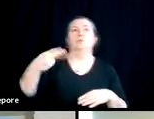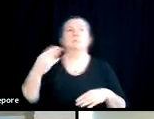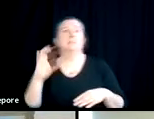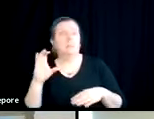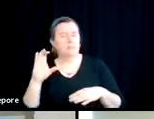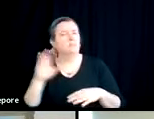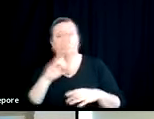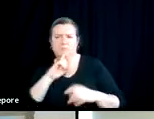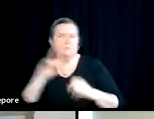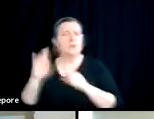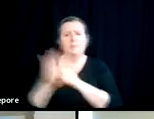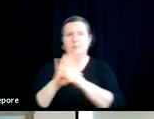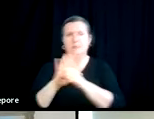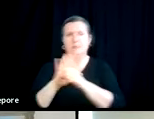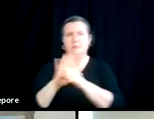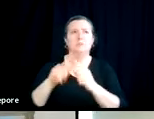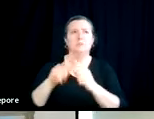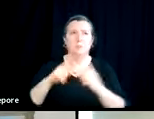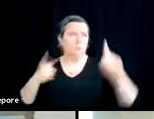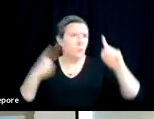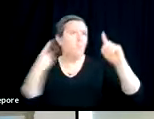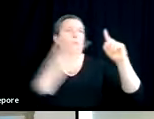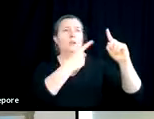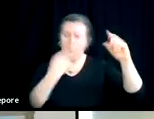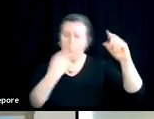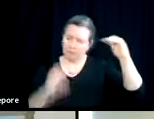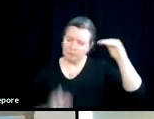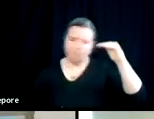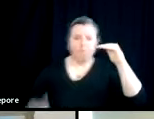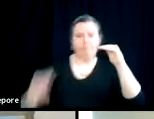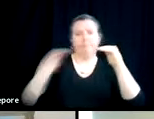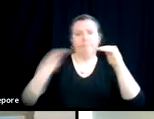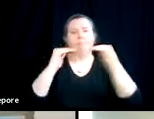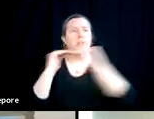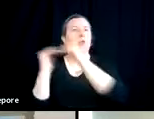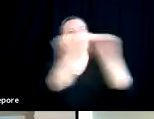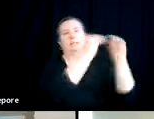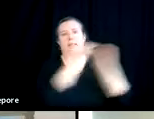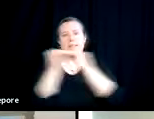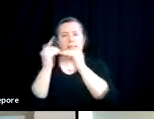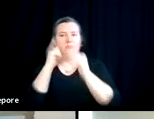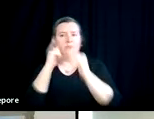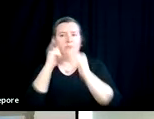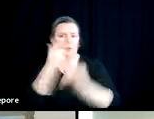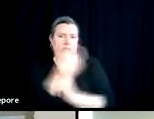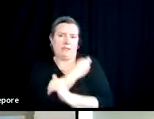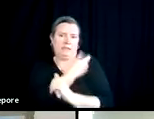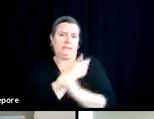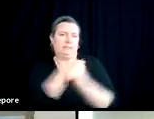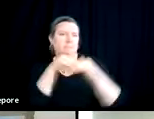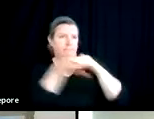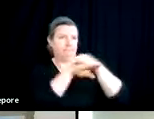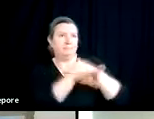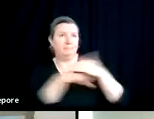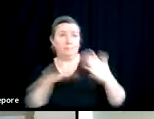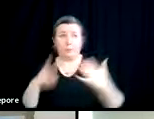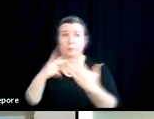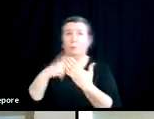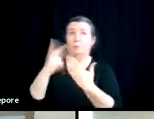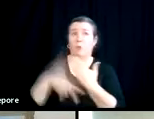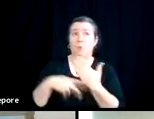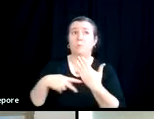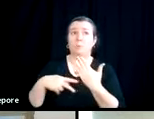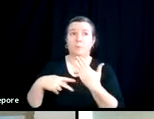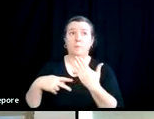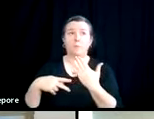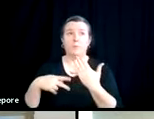aim of equity and vaccine distribution. Both of these programs will bring their own doses with them,